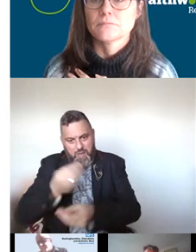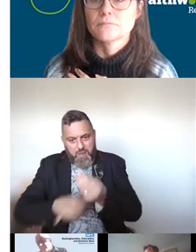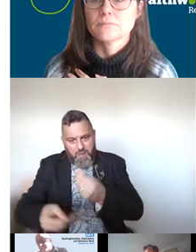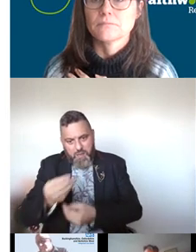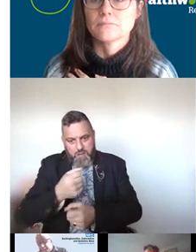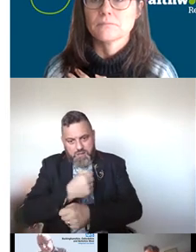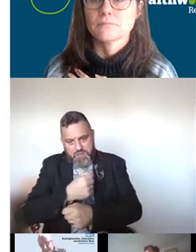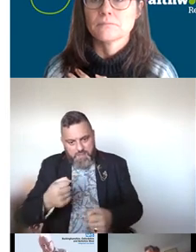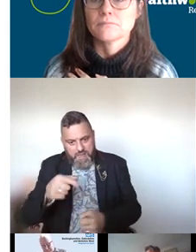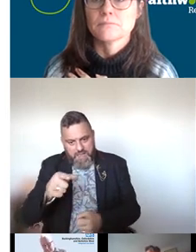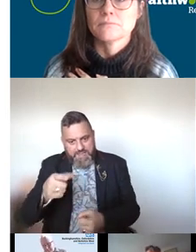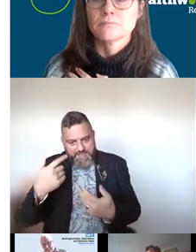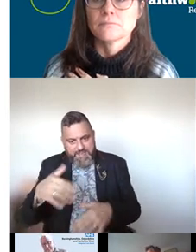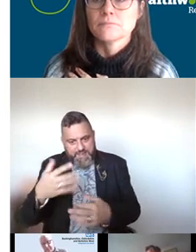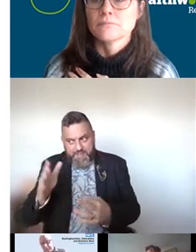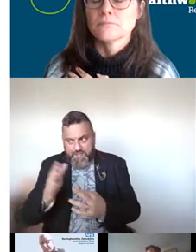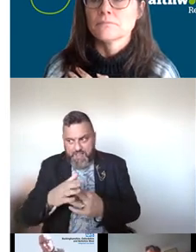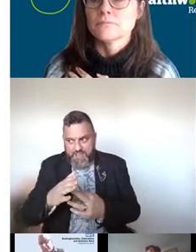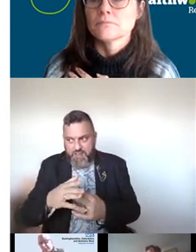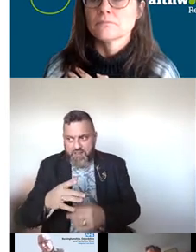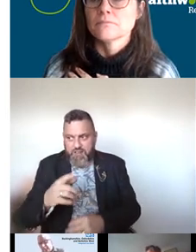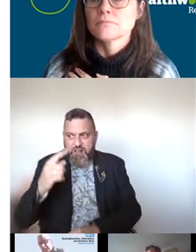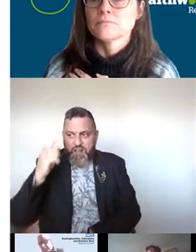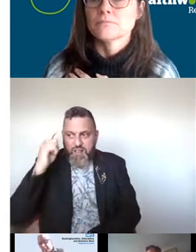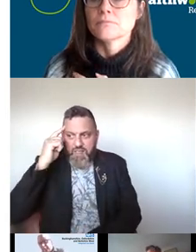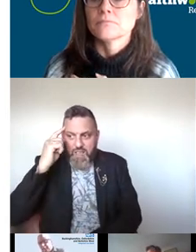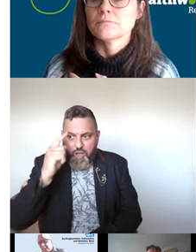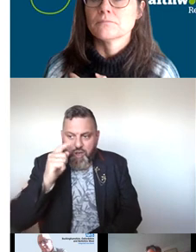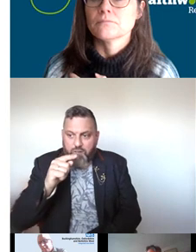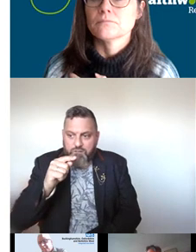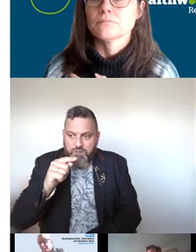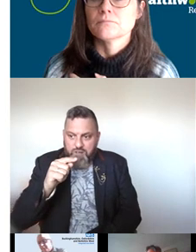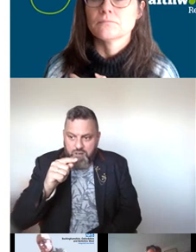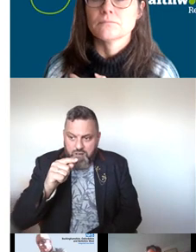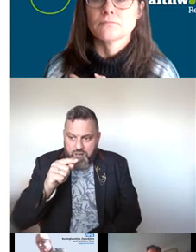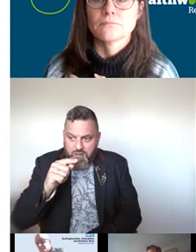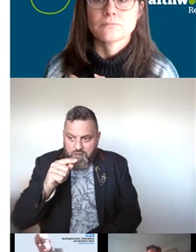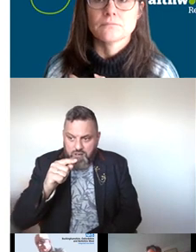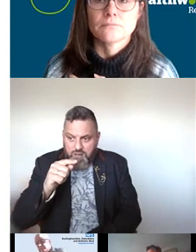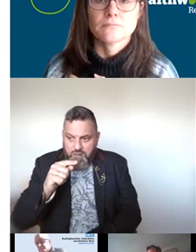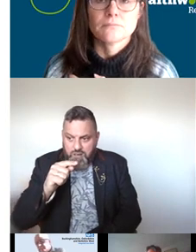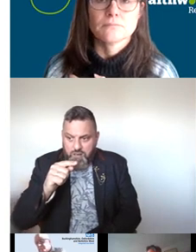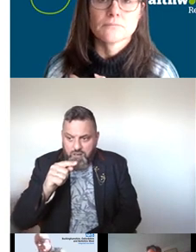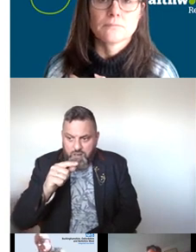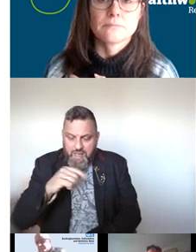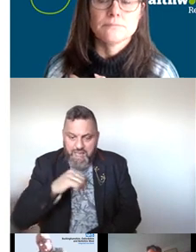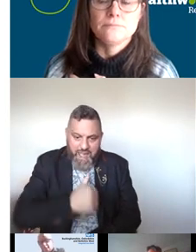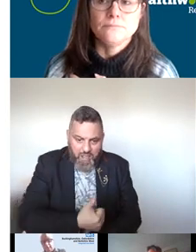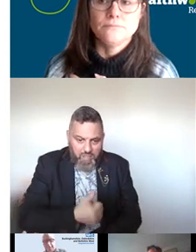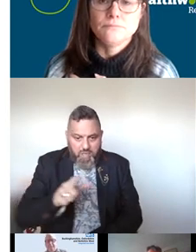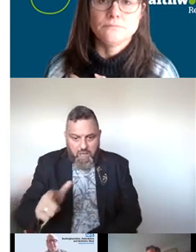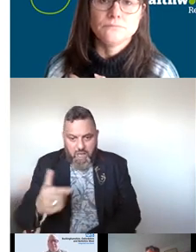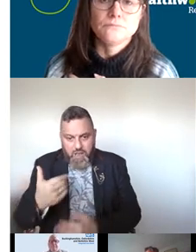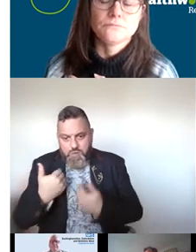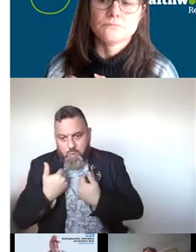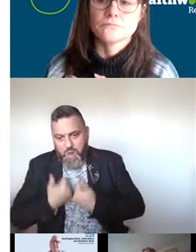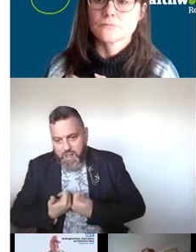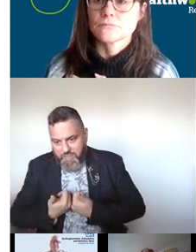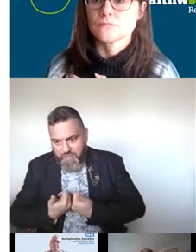is absolutely vital. When we think about the social gradient and the link between health and wealth, it's absolutely